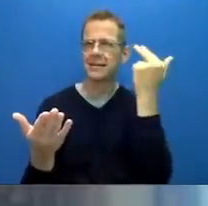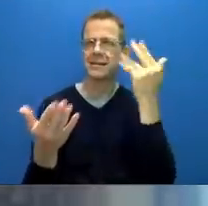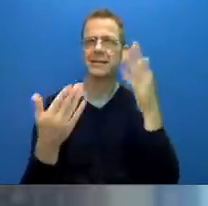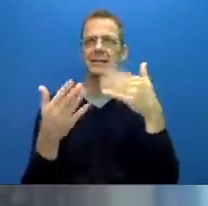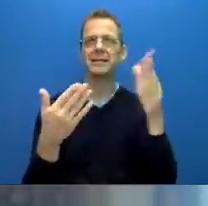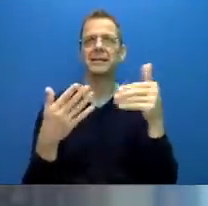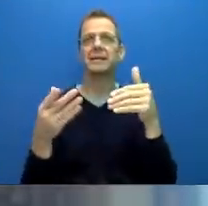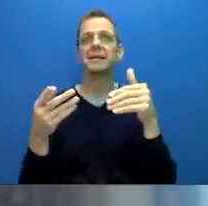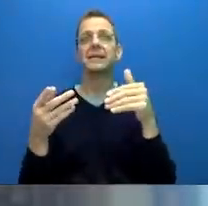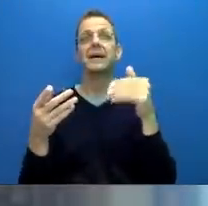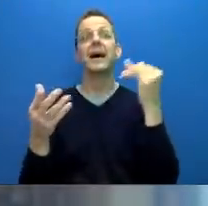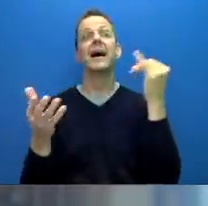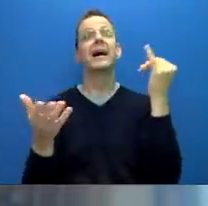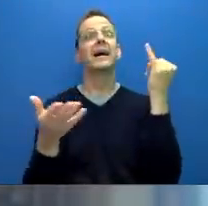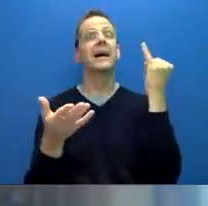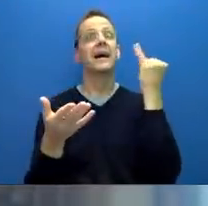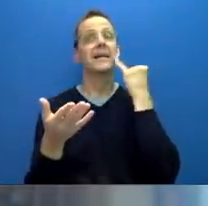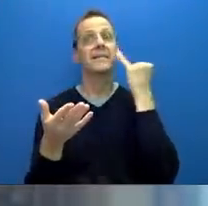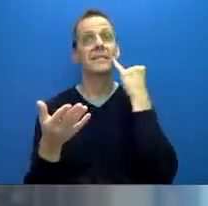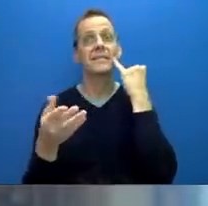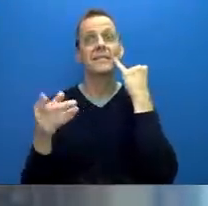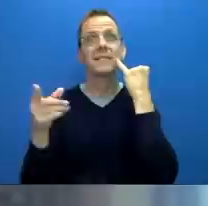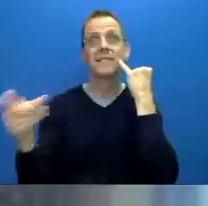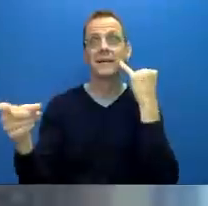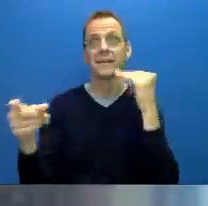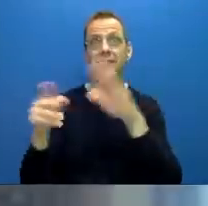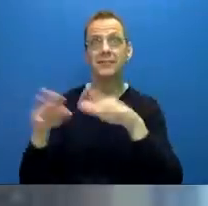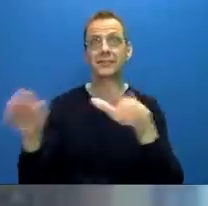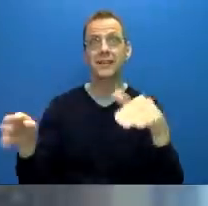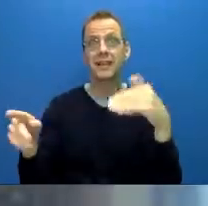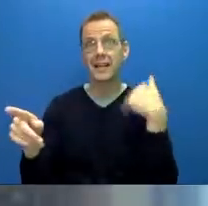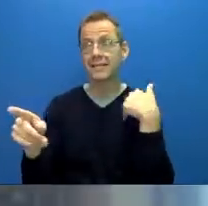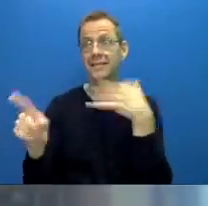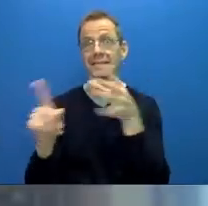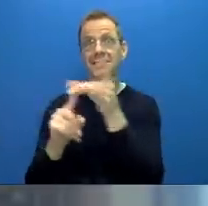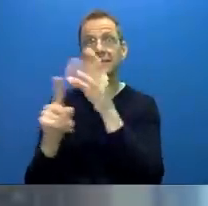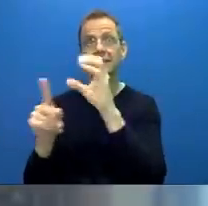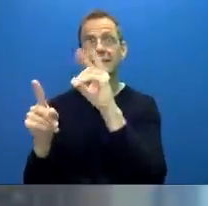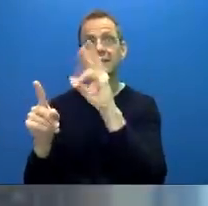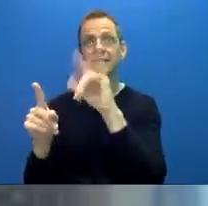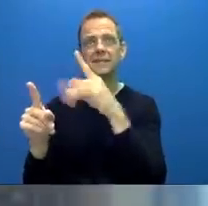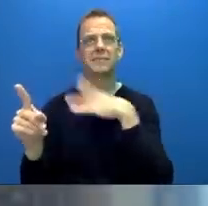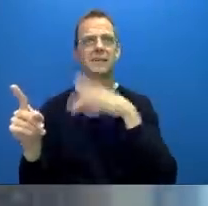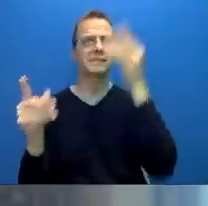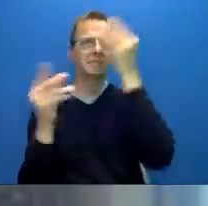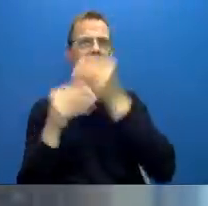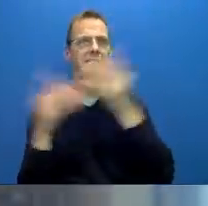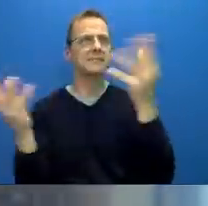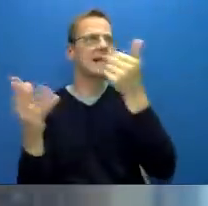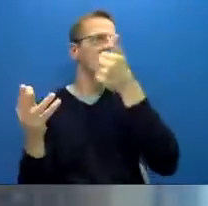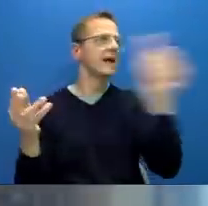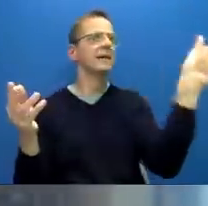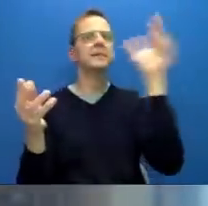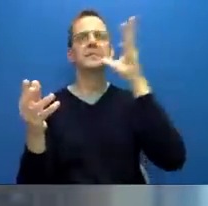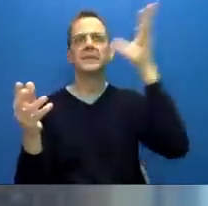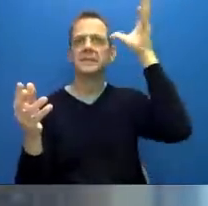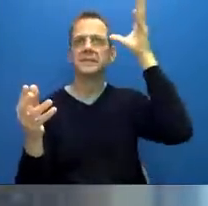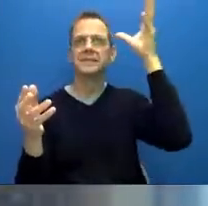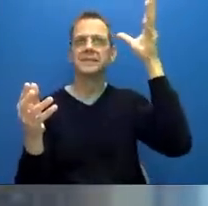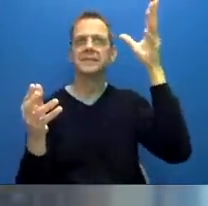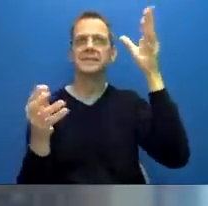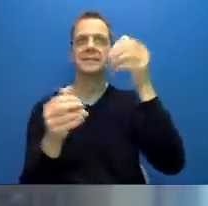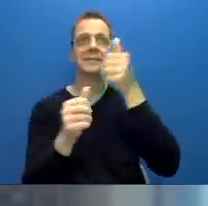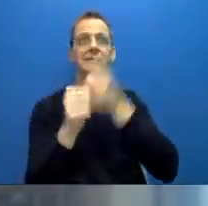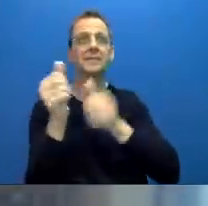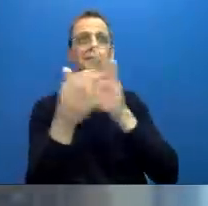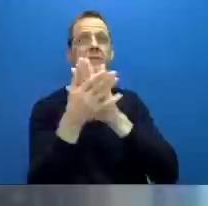done is to apply that pressure to the school board. Unfortunately, we're in a situation where schools,